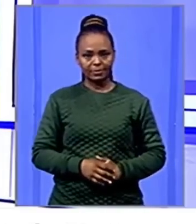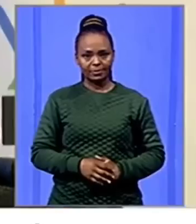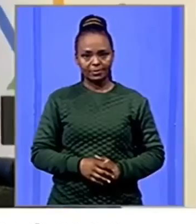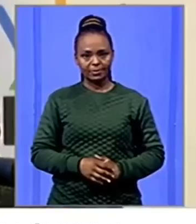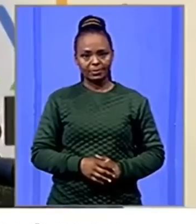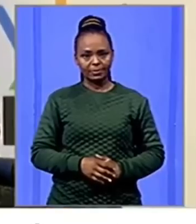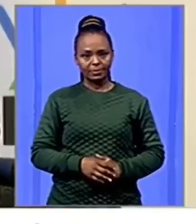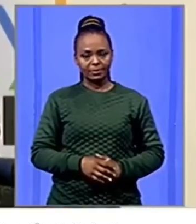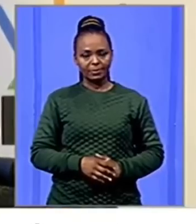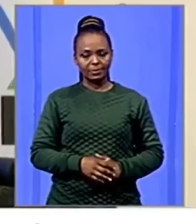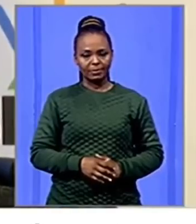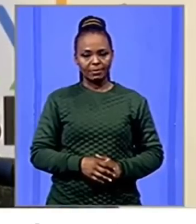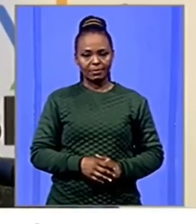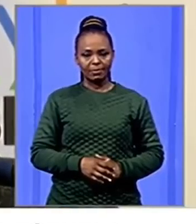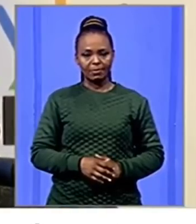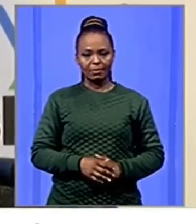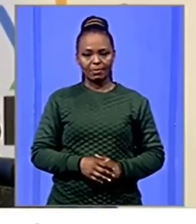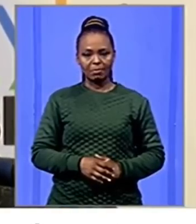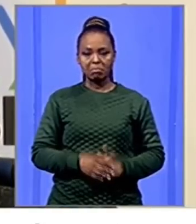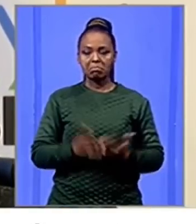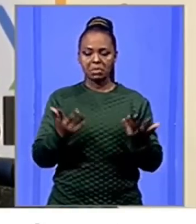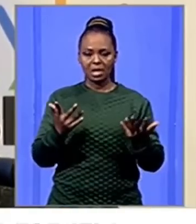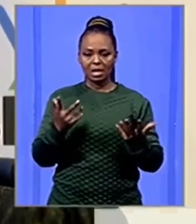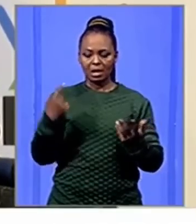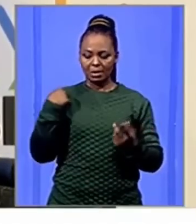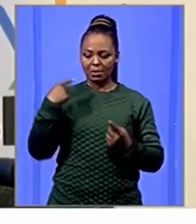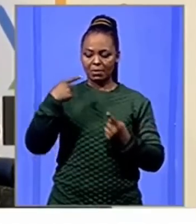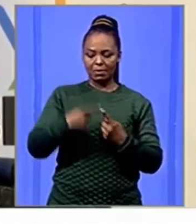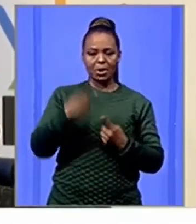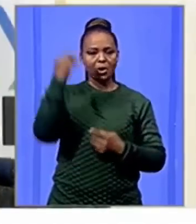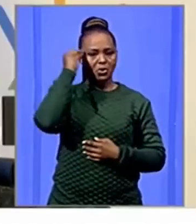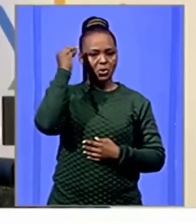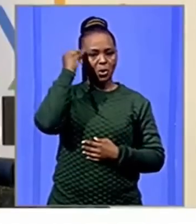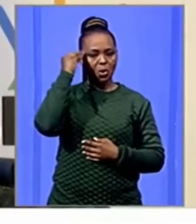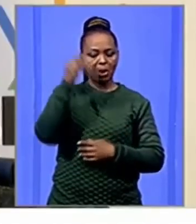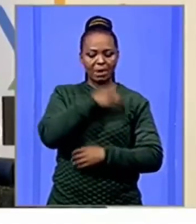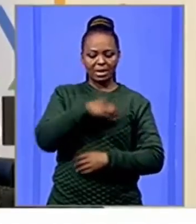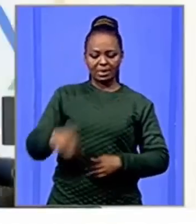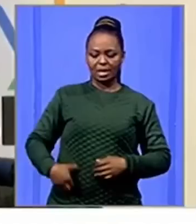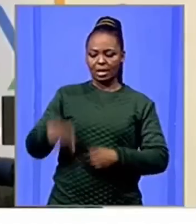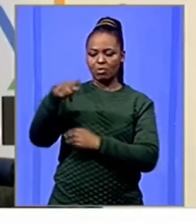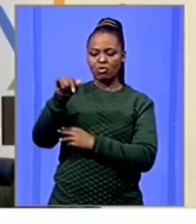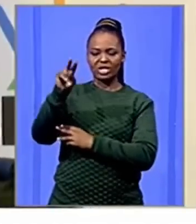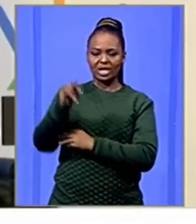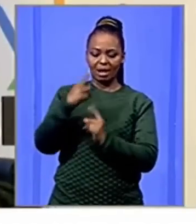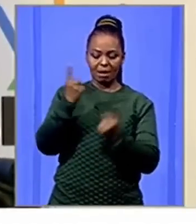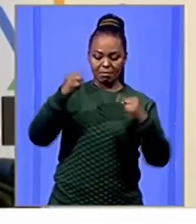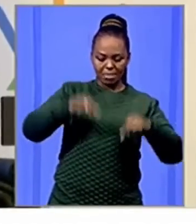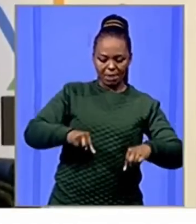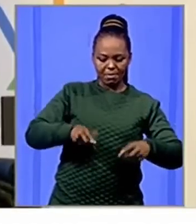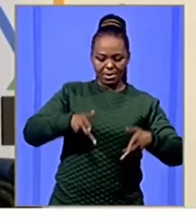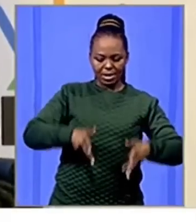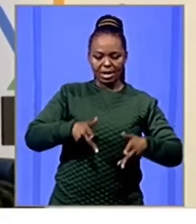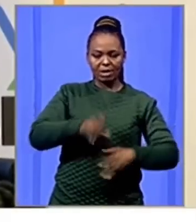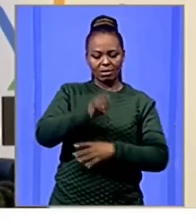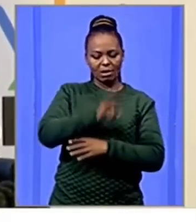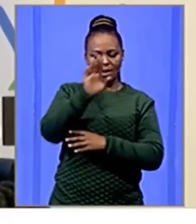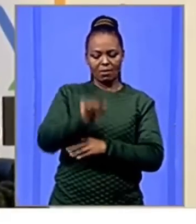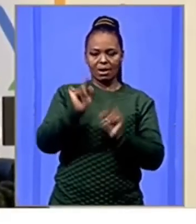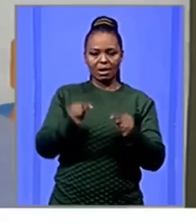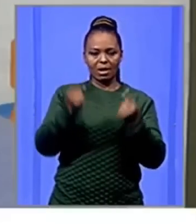We've known for a while that President Putin won't be coming. We just didn't make the announcement because certain consultations needed to